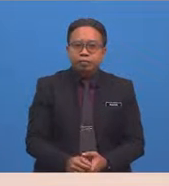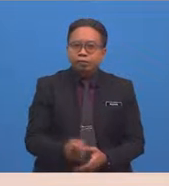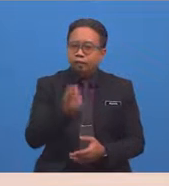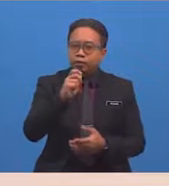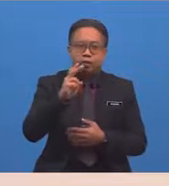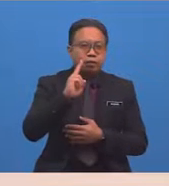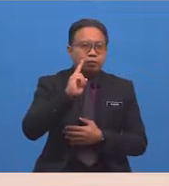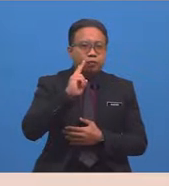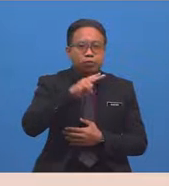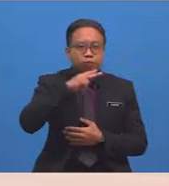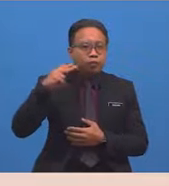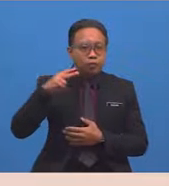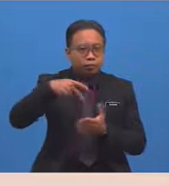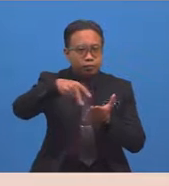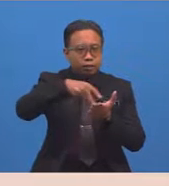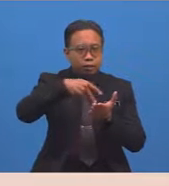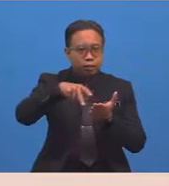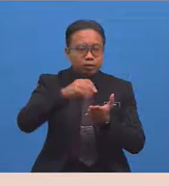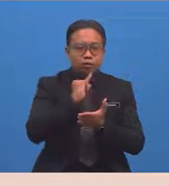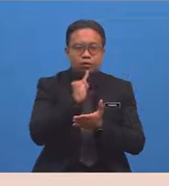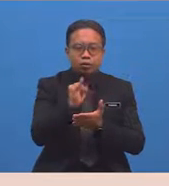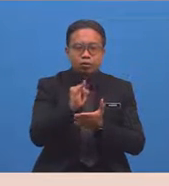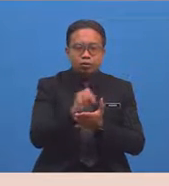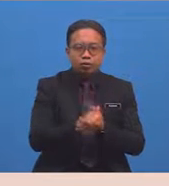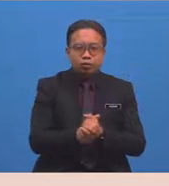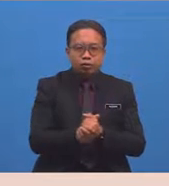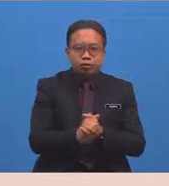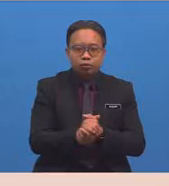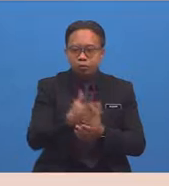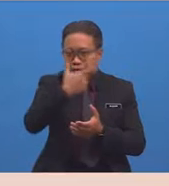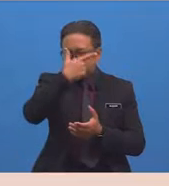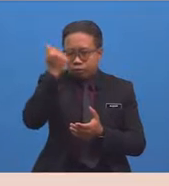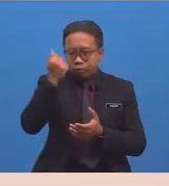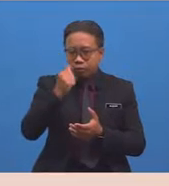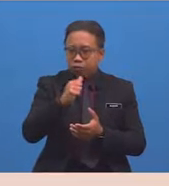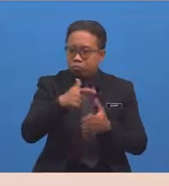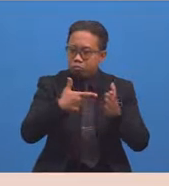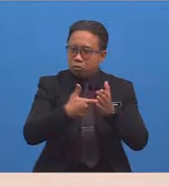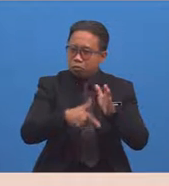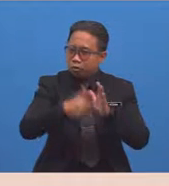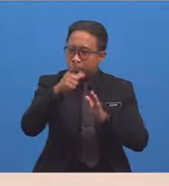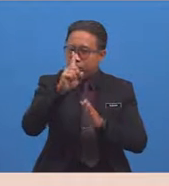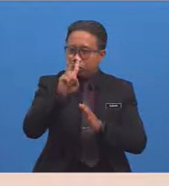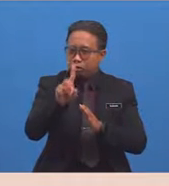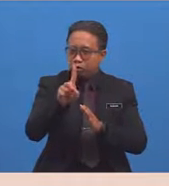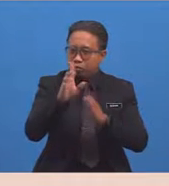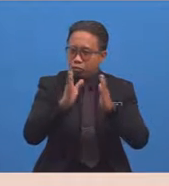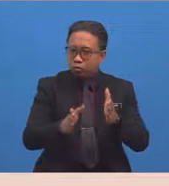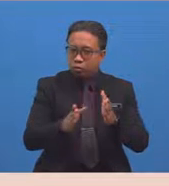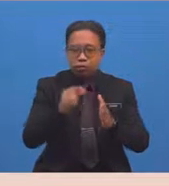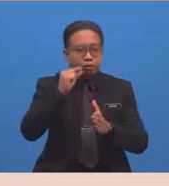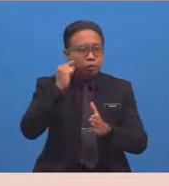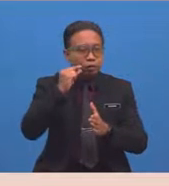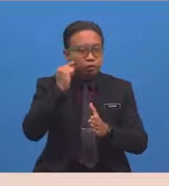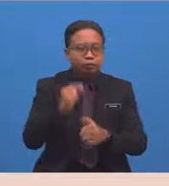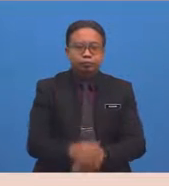the verb dance retains its root verb because it involves more than one girl. Since there are more than one girl in